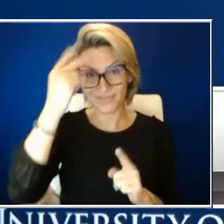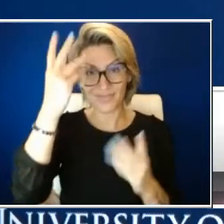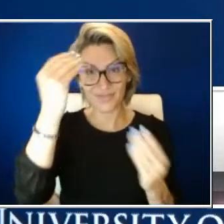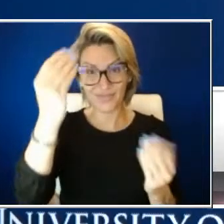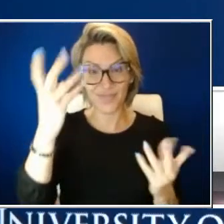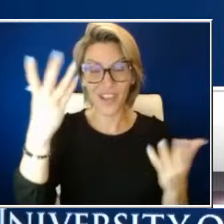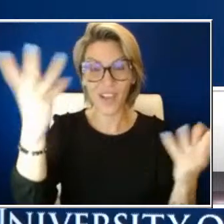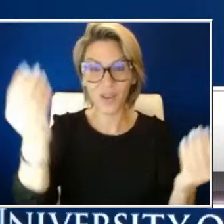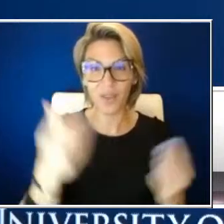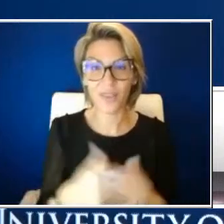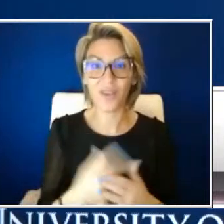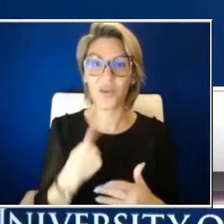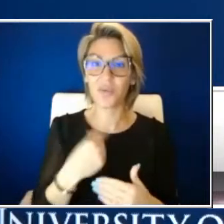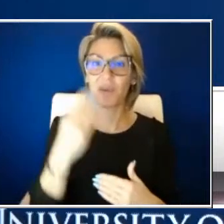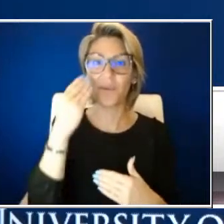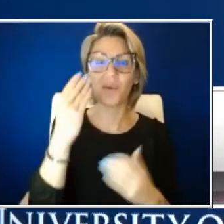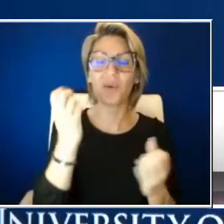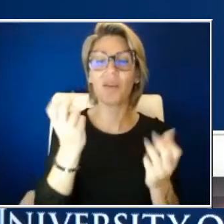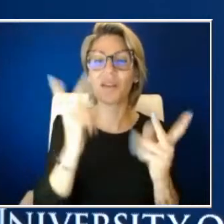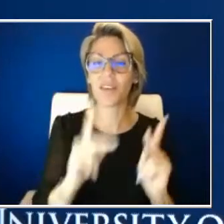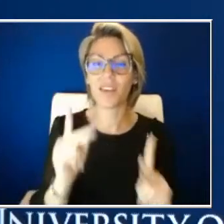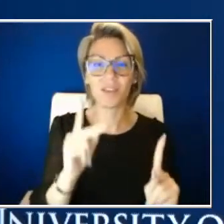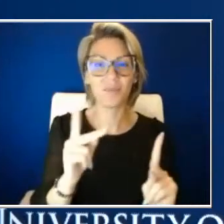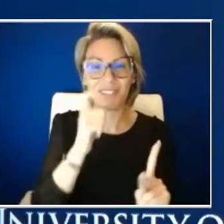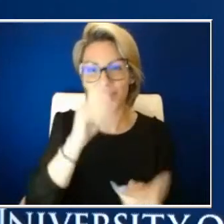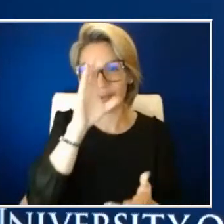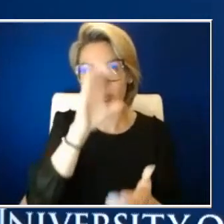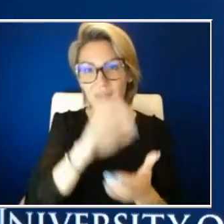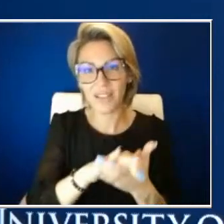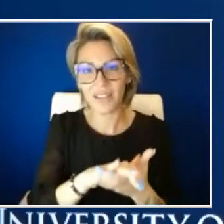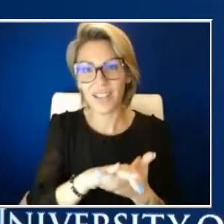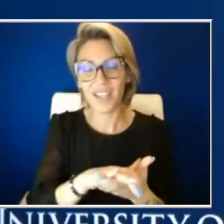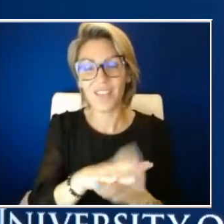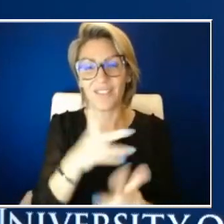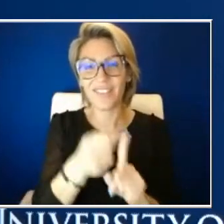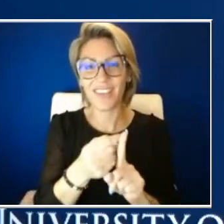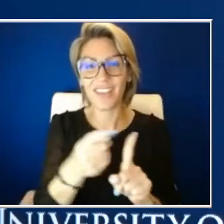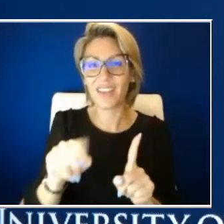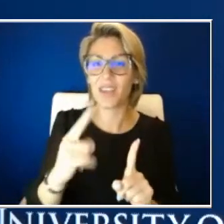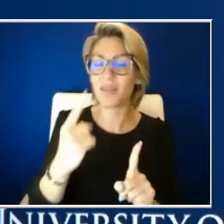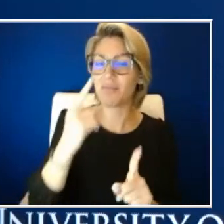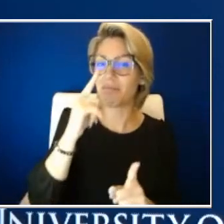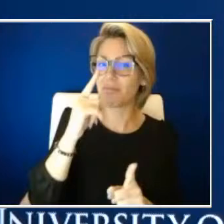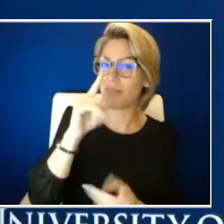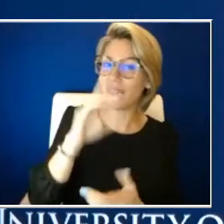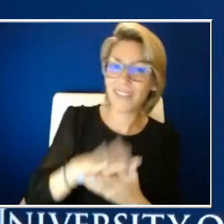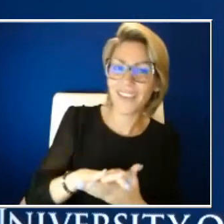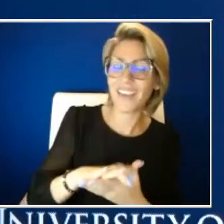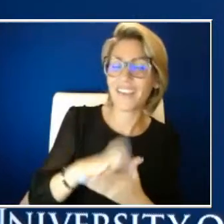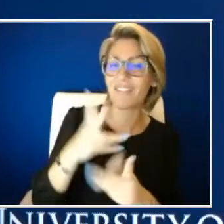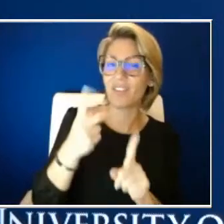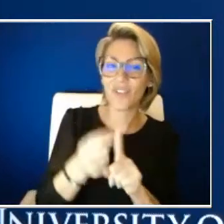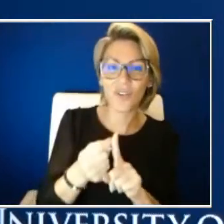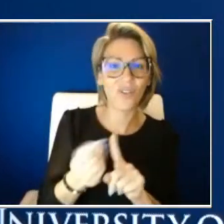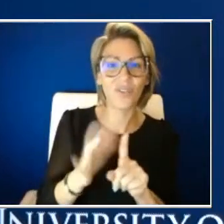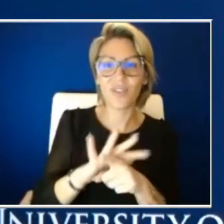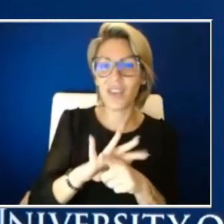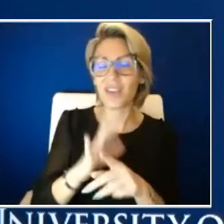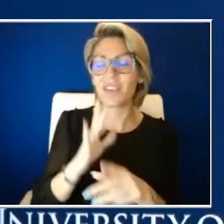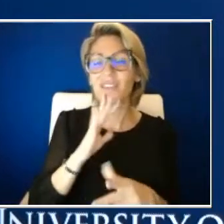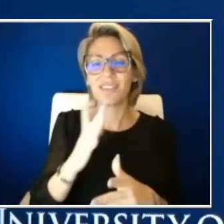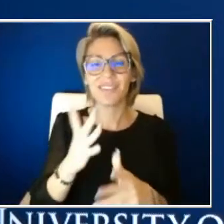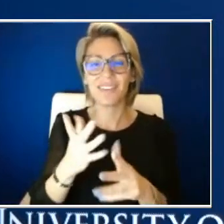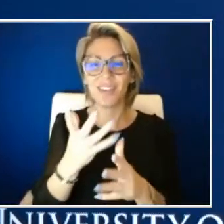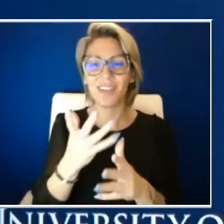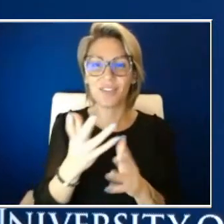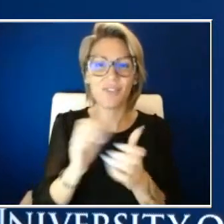that a lot of people are not believing in the vaccines. They believe the COVID vaccine caused a lot of deaths. They believe that the